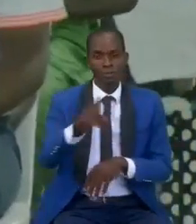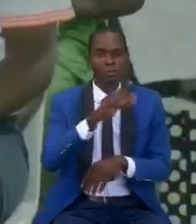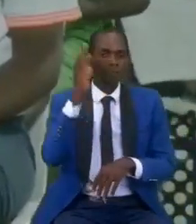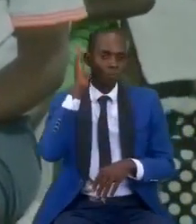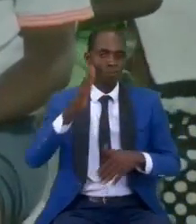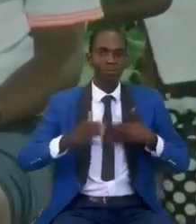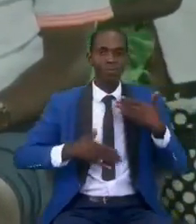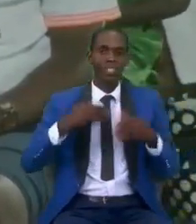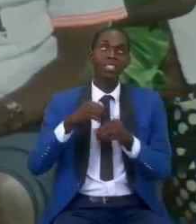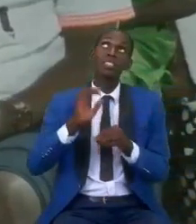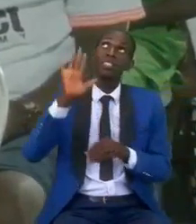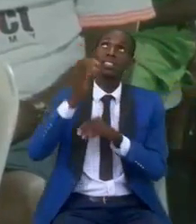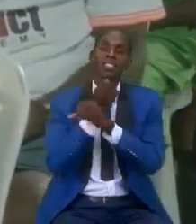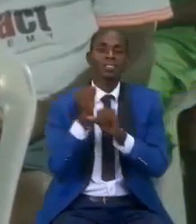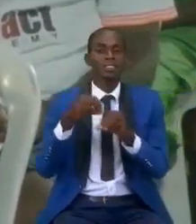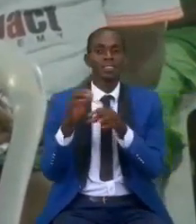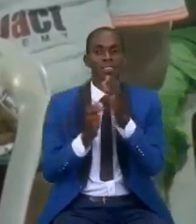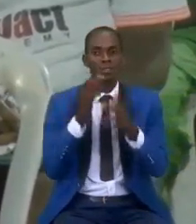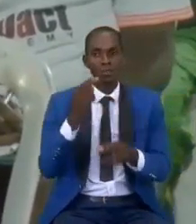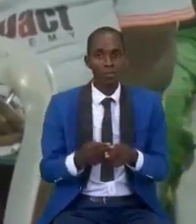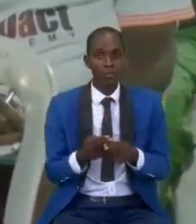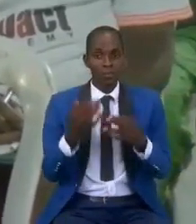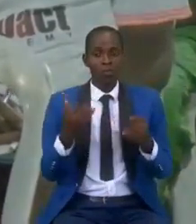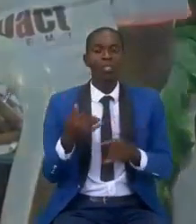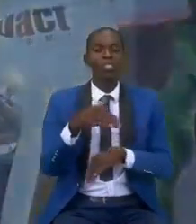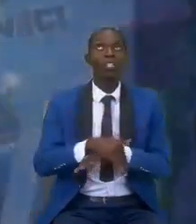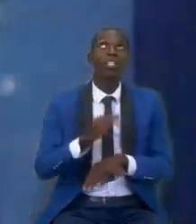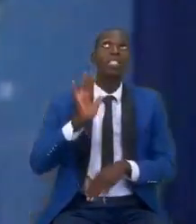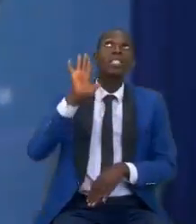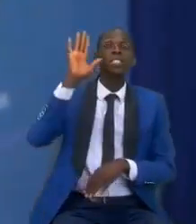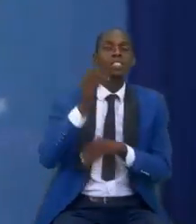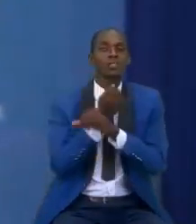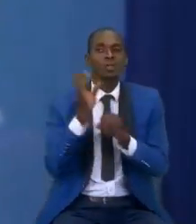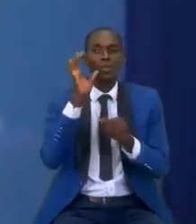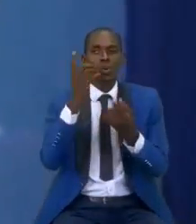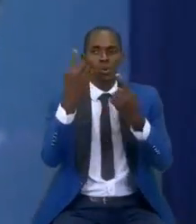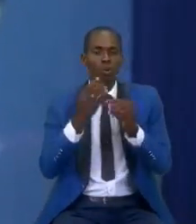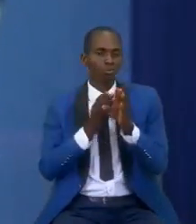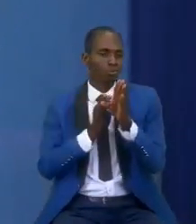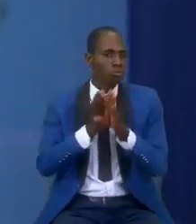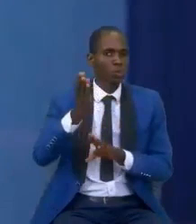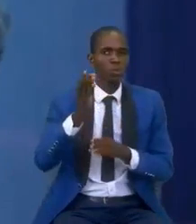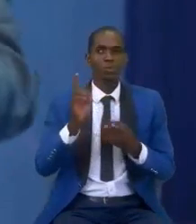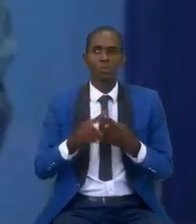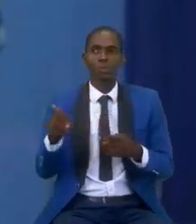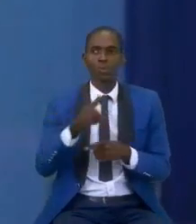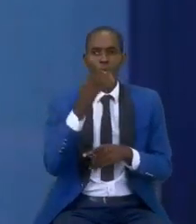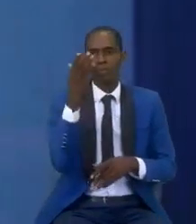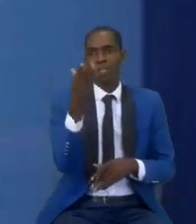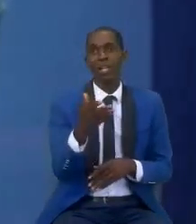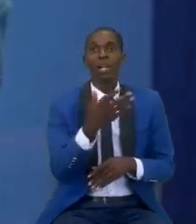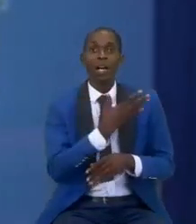come straight, expressway, onto you right there, and change your life, and renew your life, and